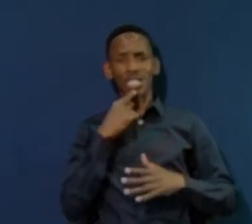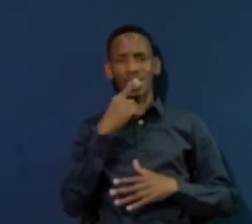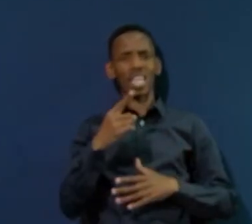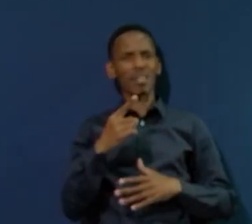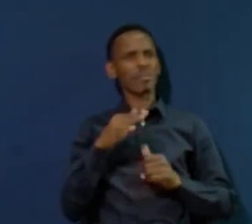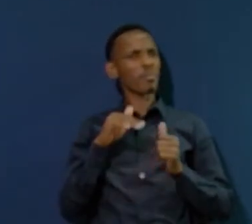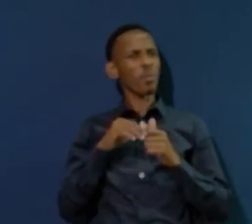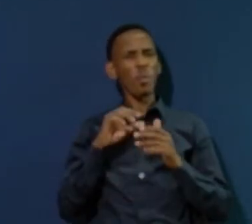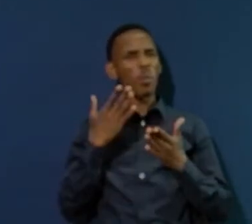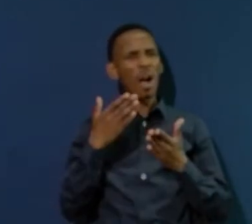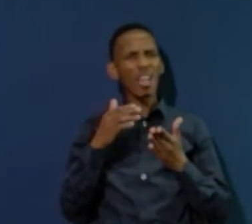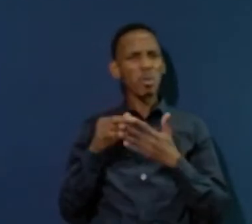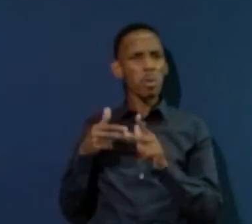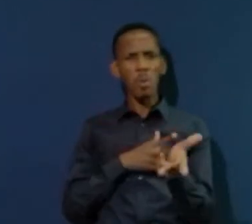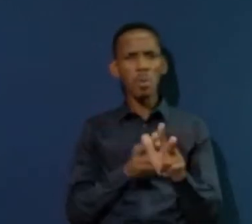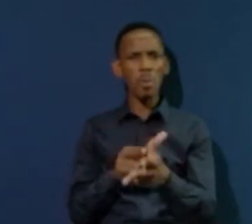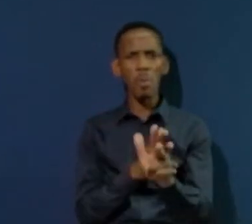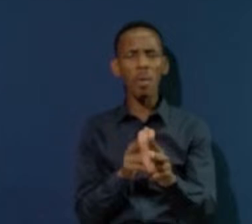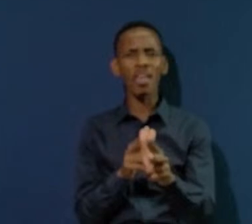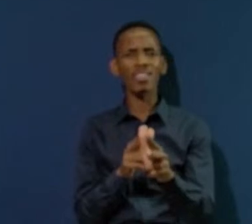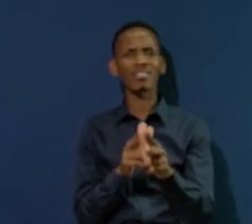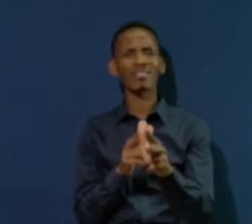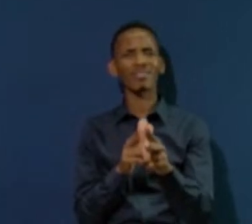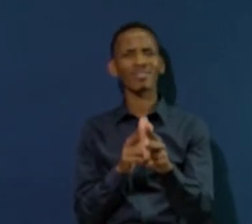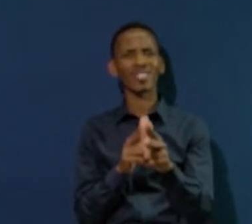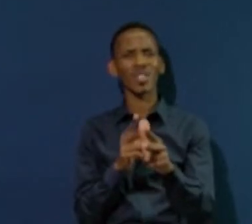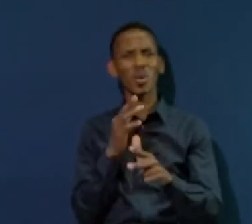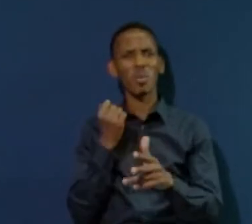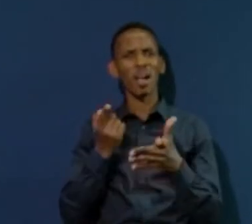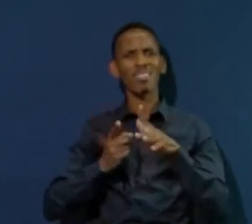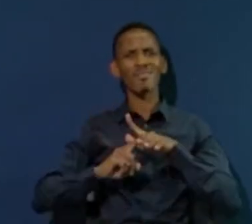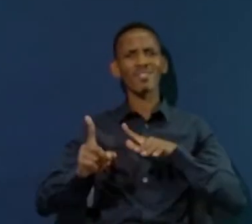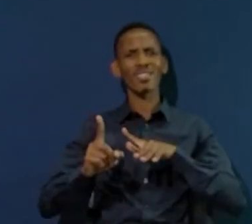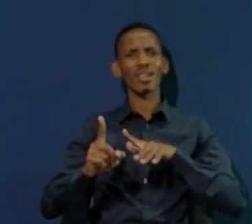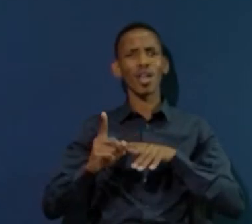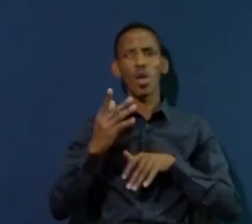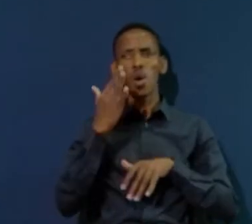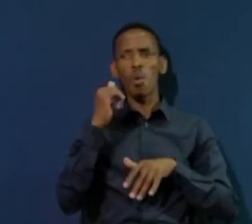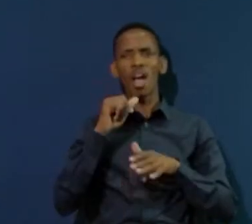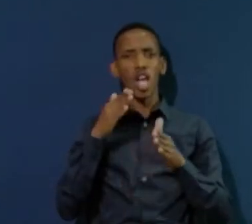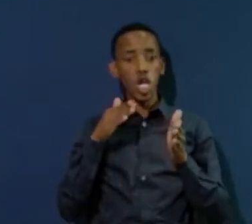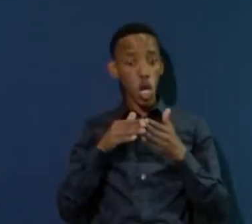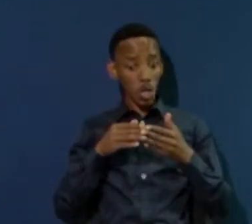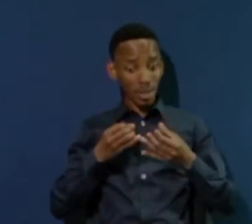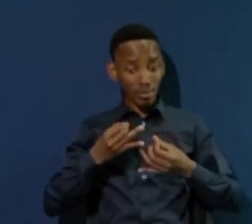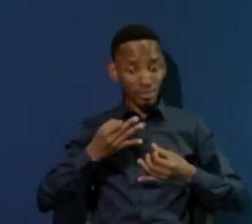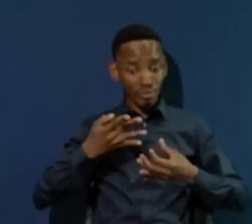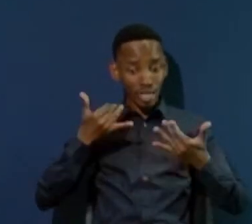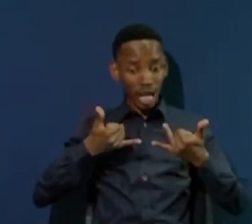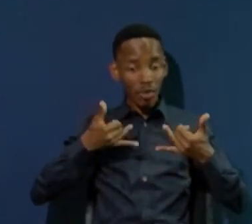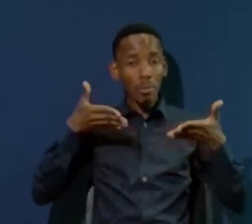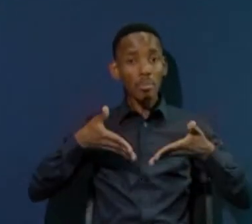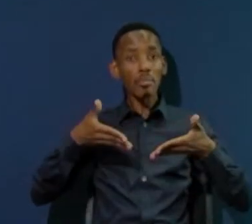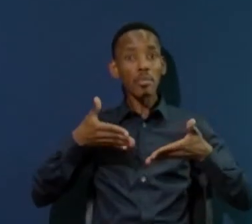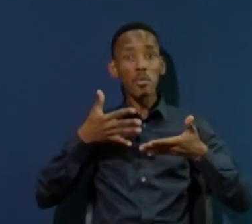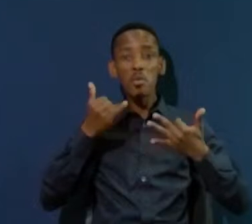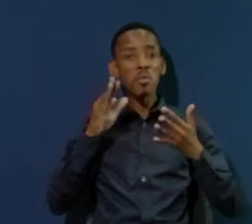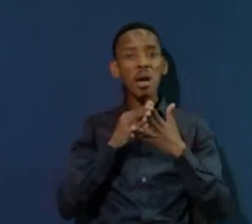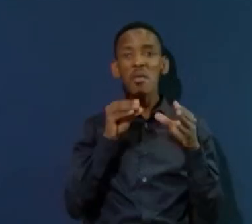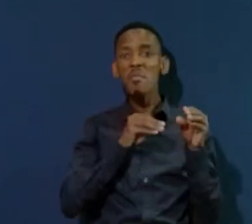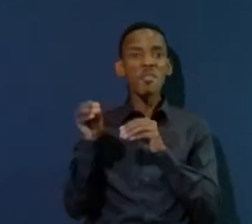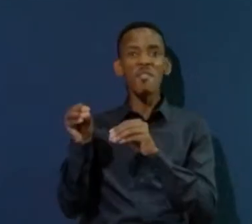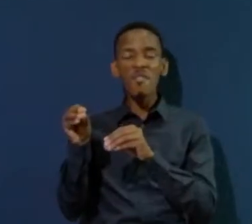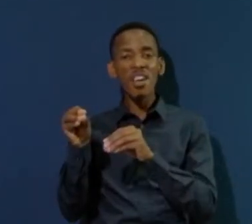and you know, why aren't we given the transparency at the station? You know, it's